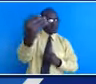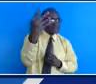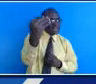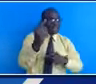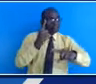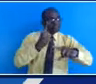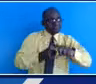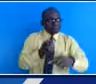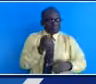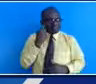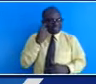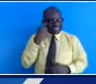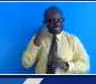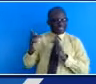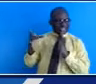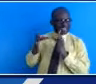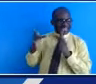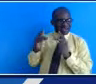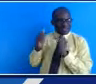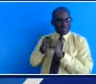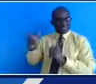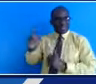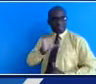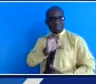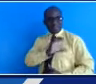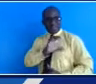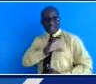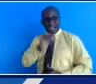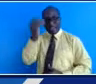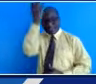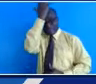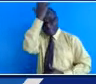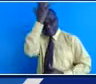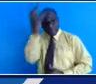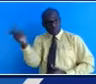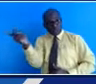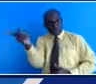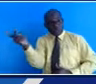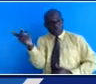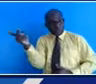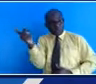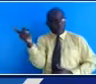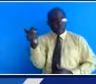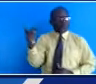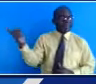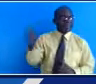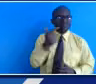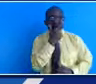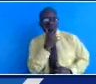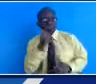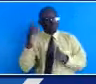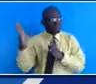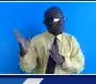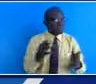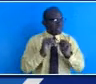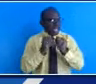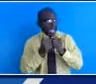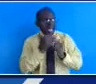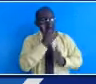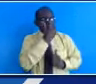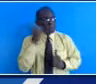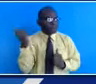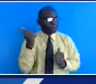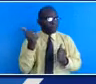EMS, as to how we can strategically close streets to allow for pedestrianization